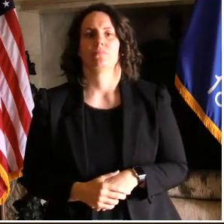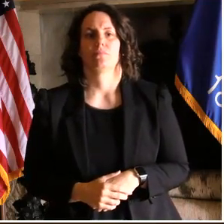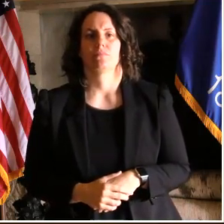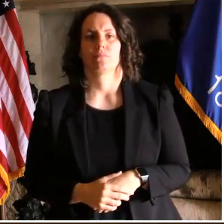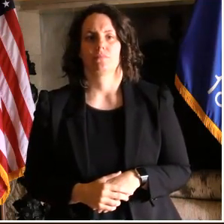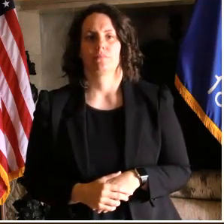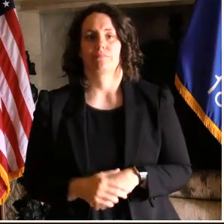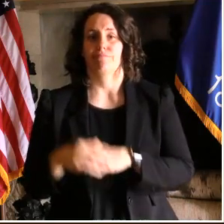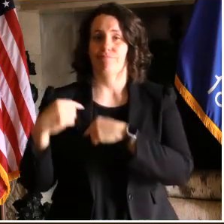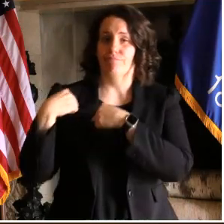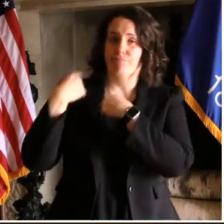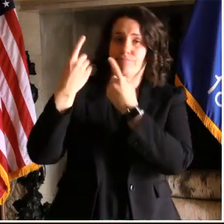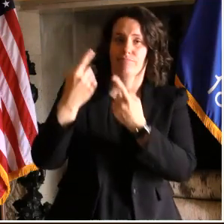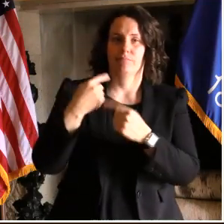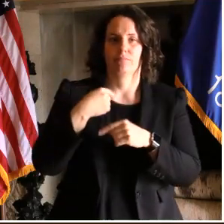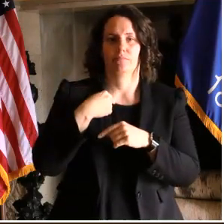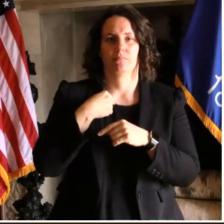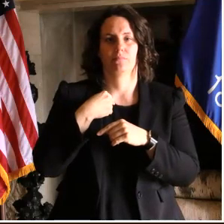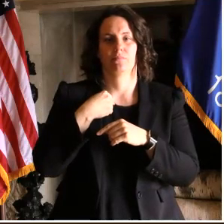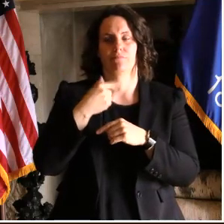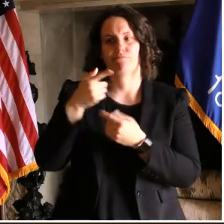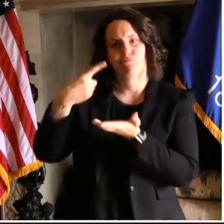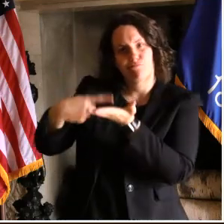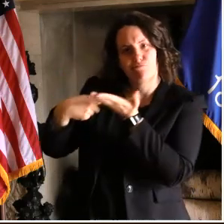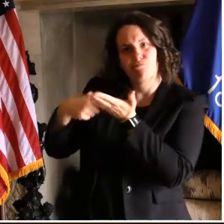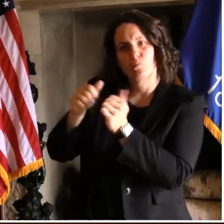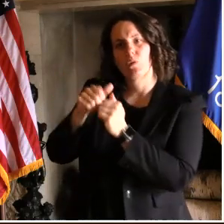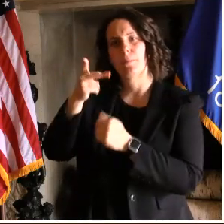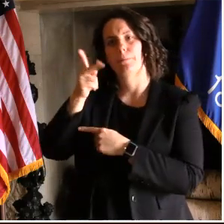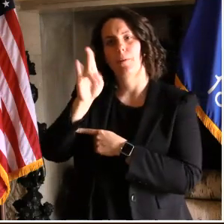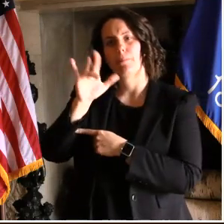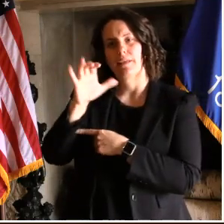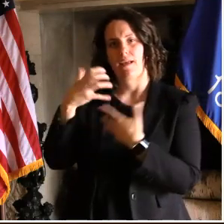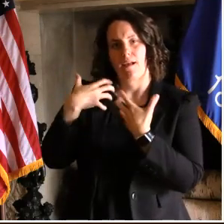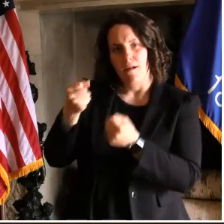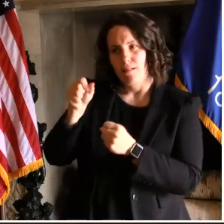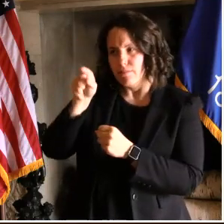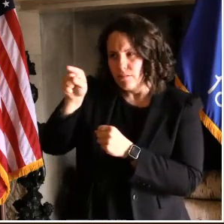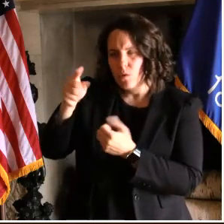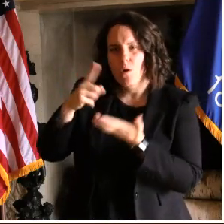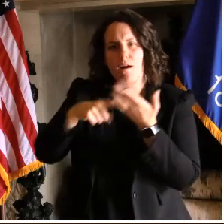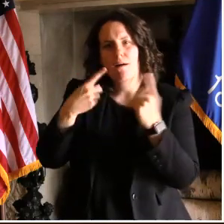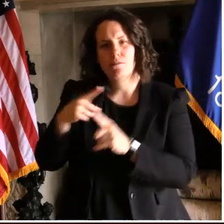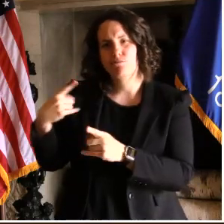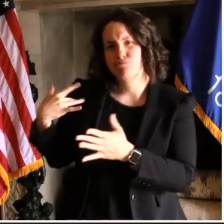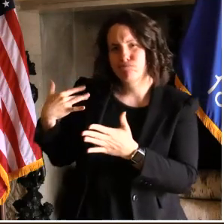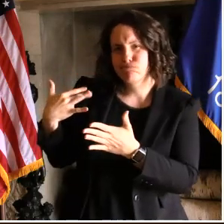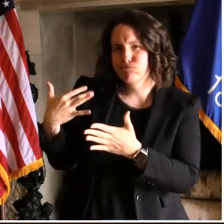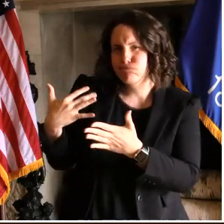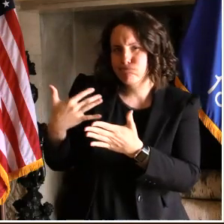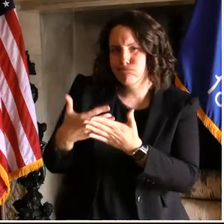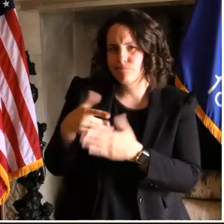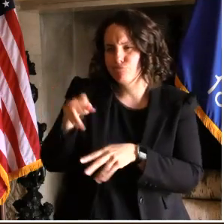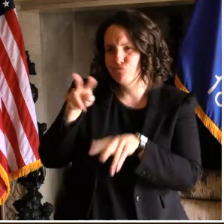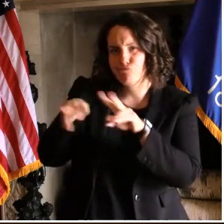our public health experts and to be mindful of our proactive steps that we could and will have